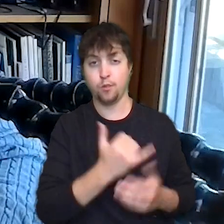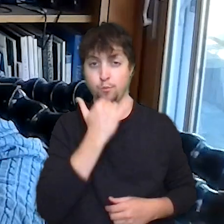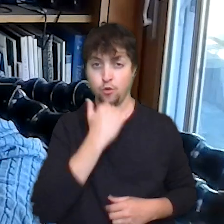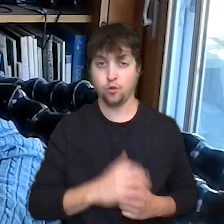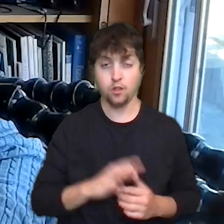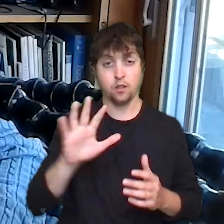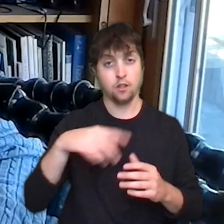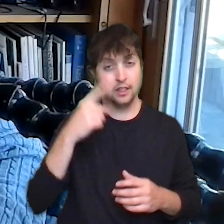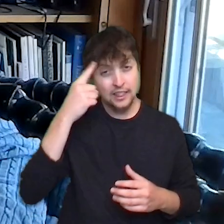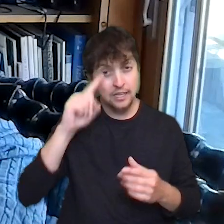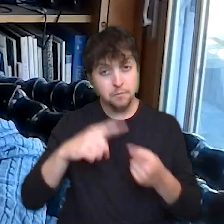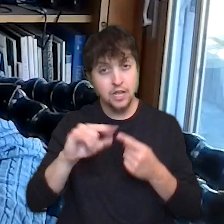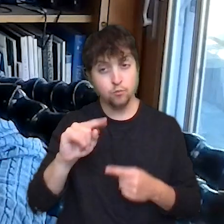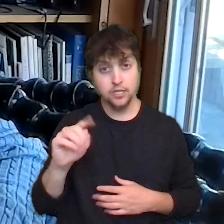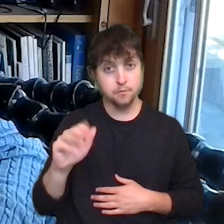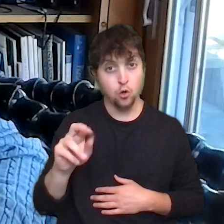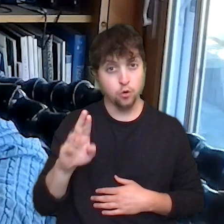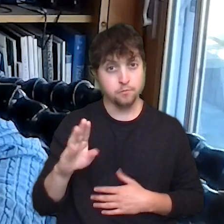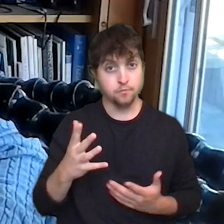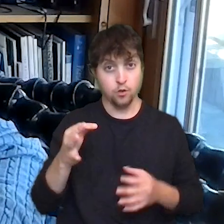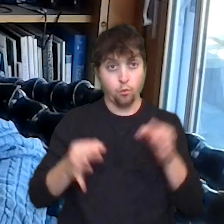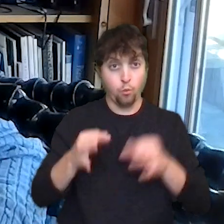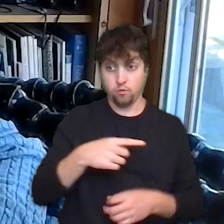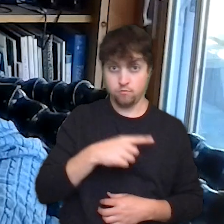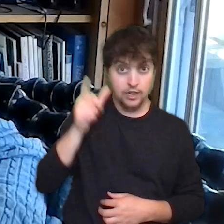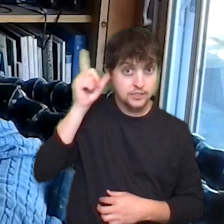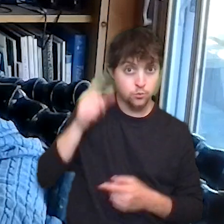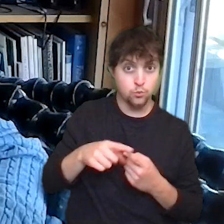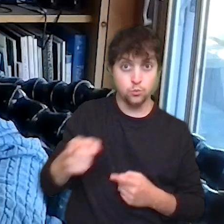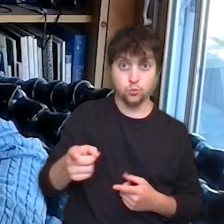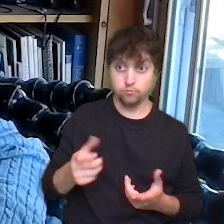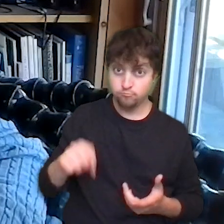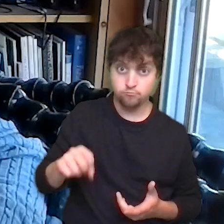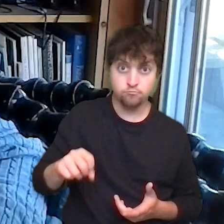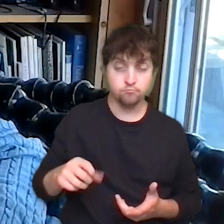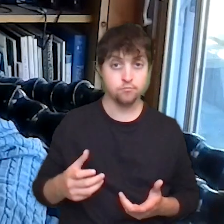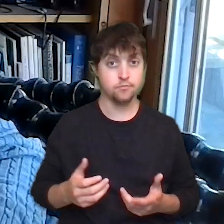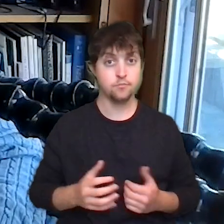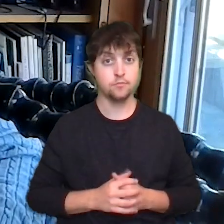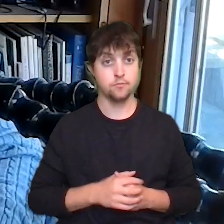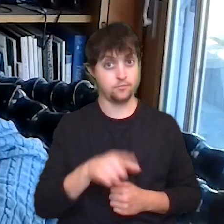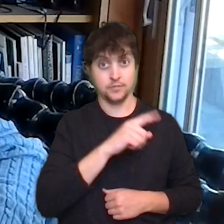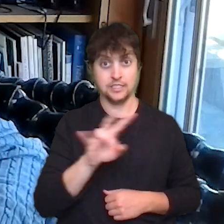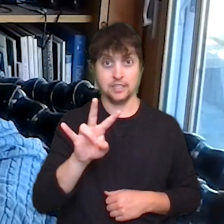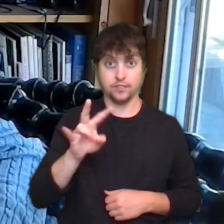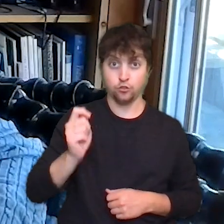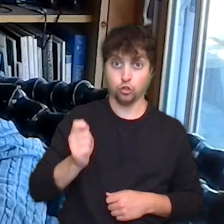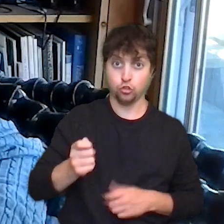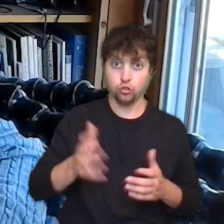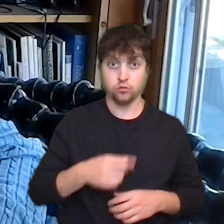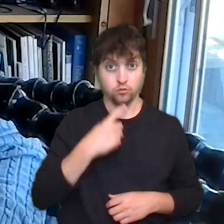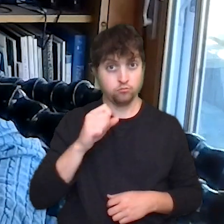them all wrong. I mean, think about it, Barb. The court listened to you. Those